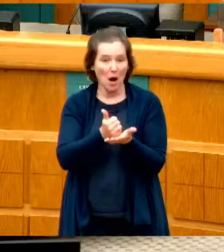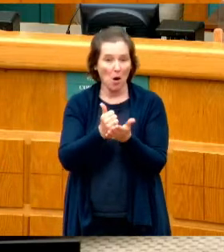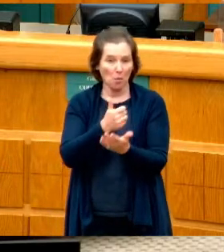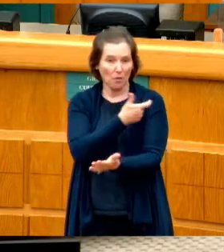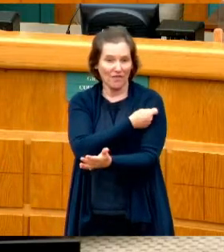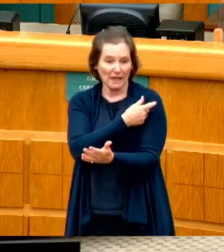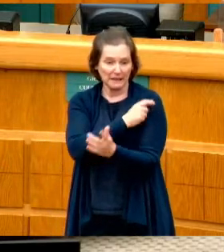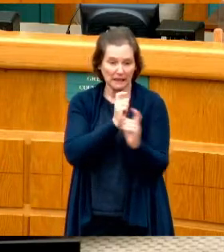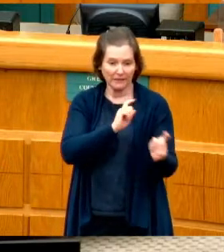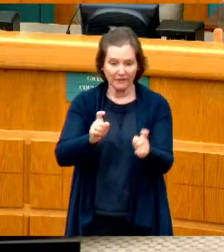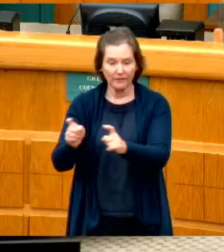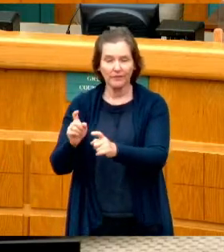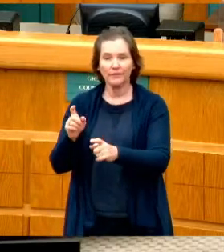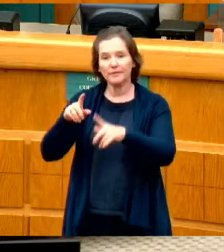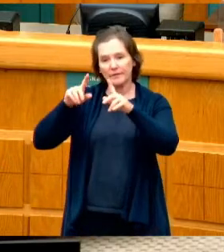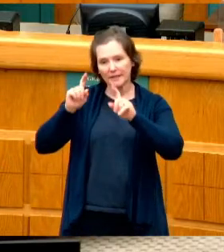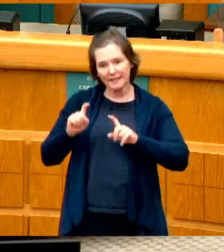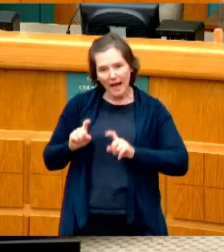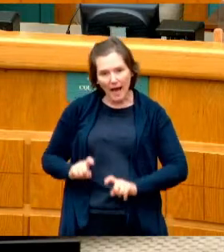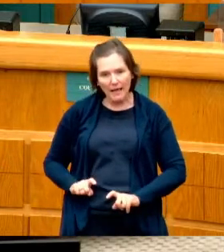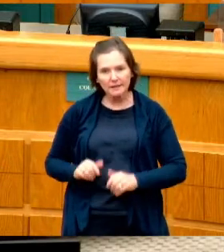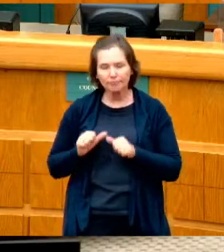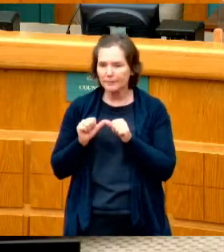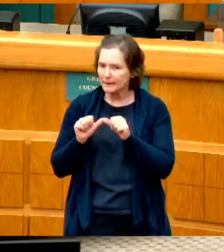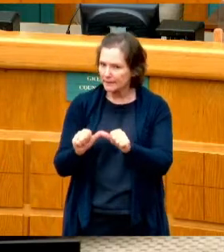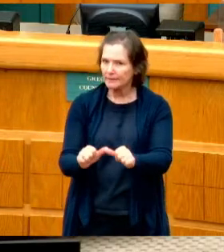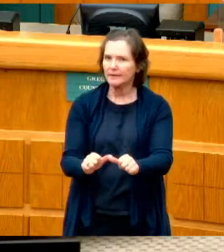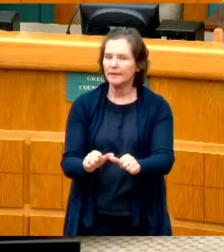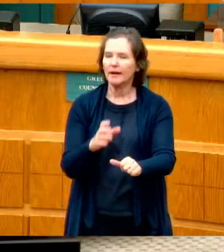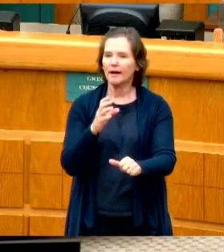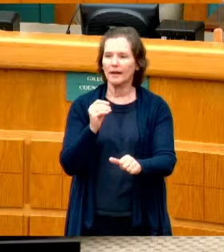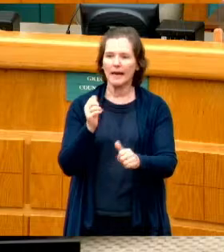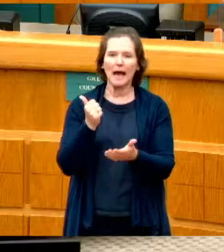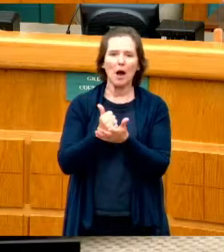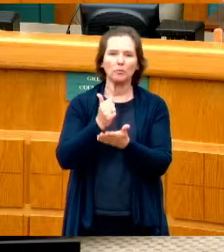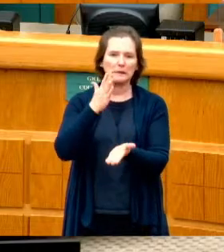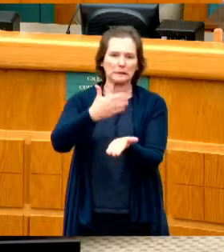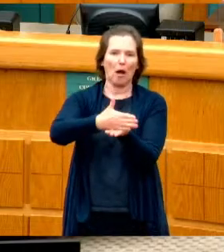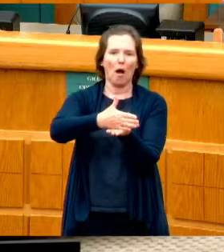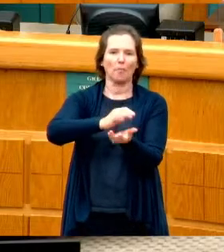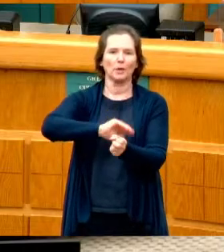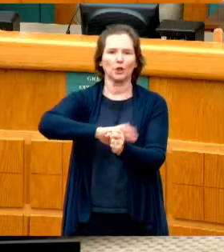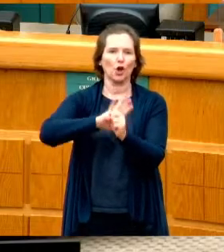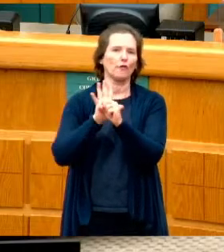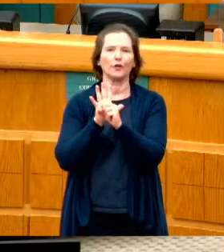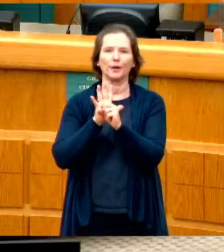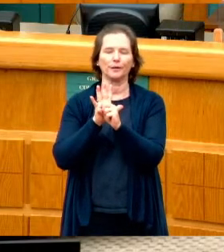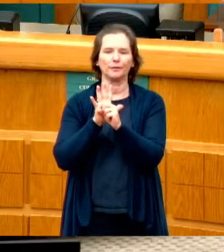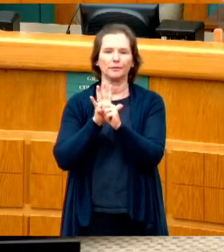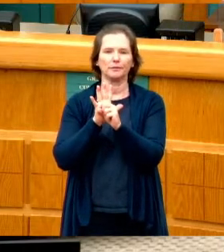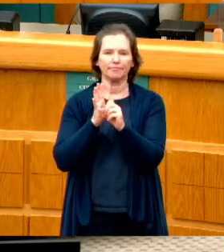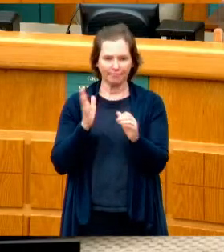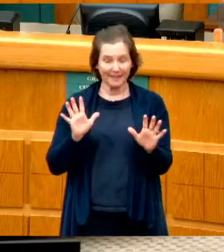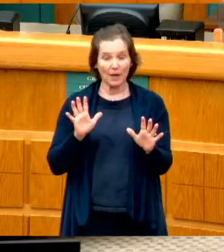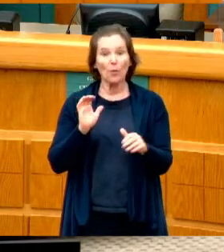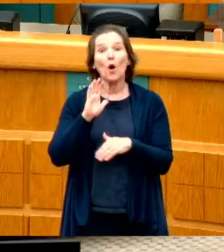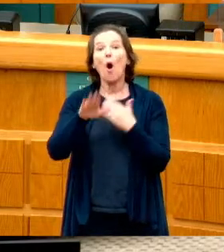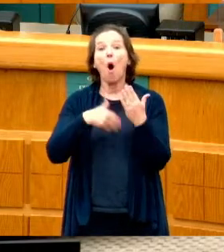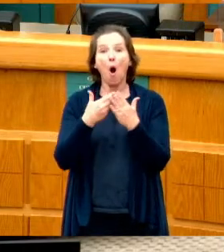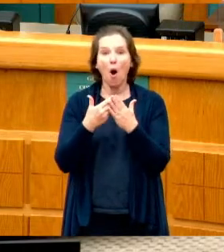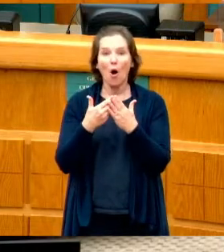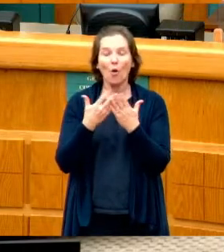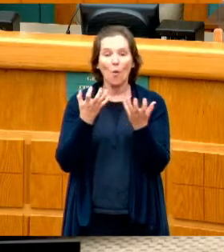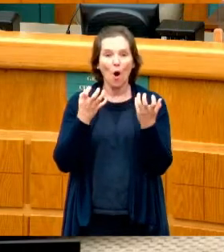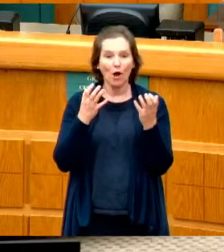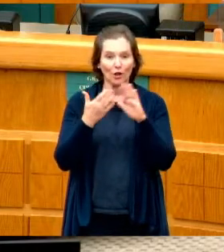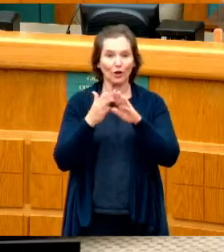us is absolutely something that is the best for the community, and that we all are going to get out of this together.